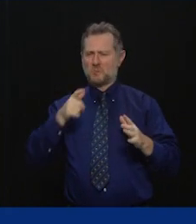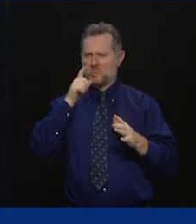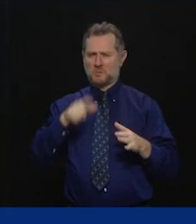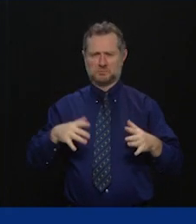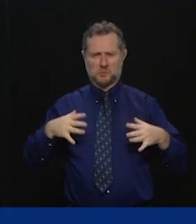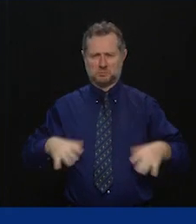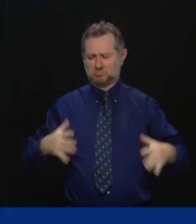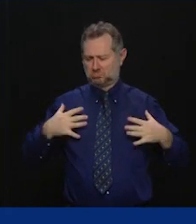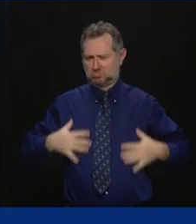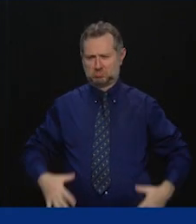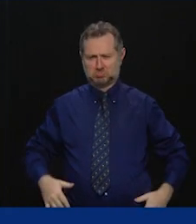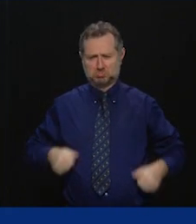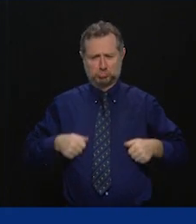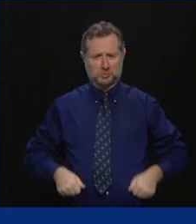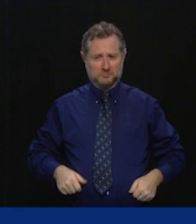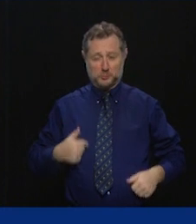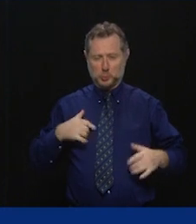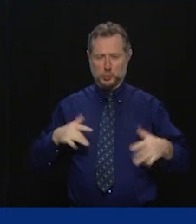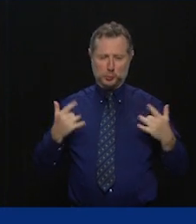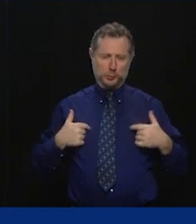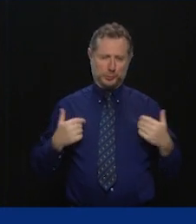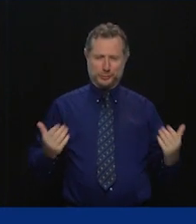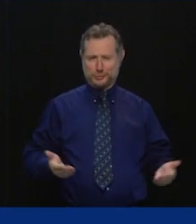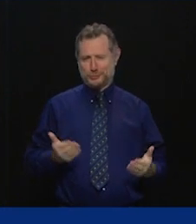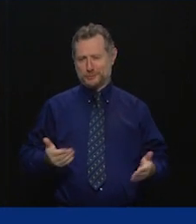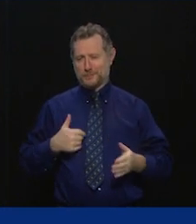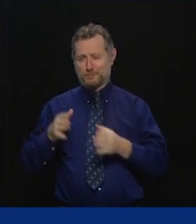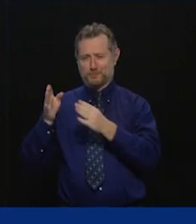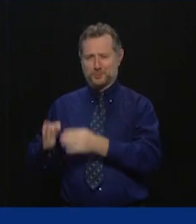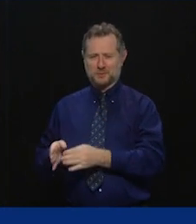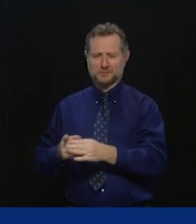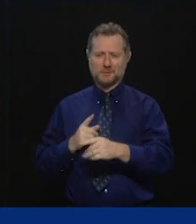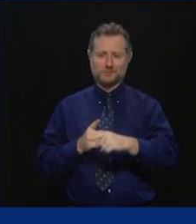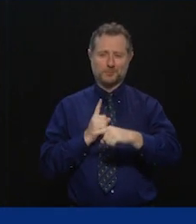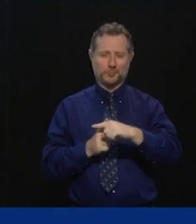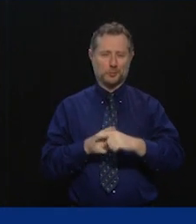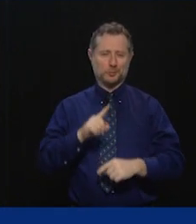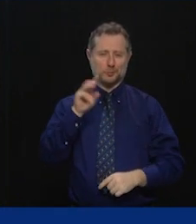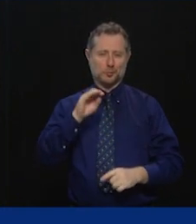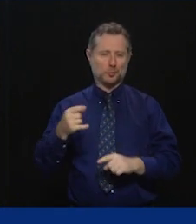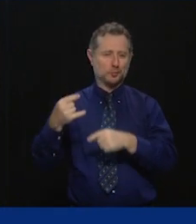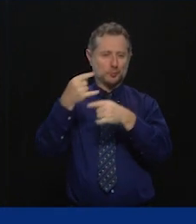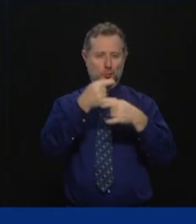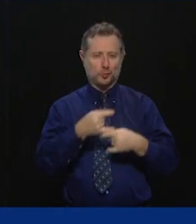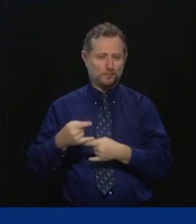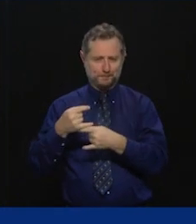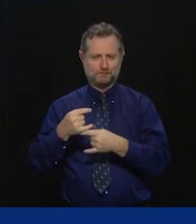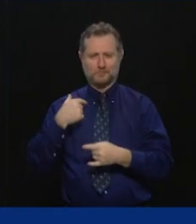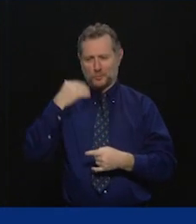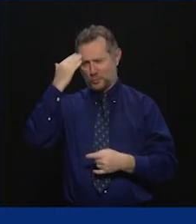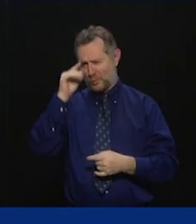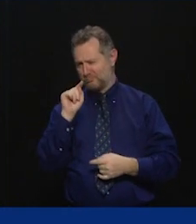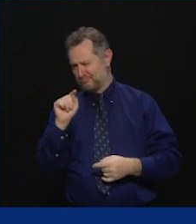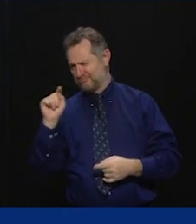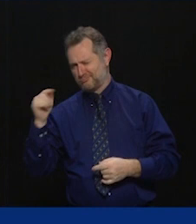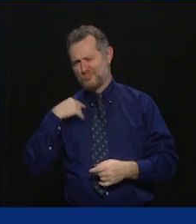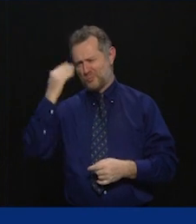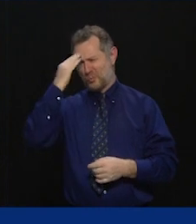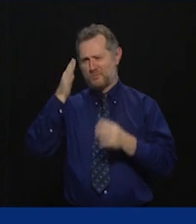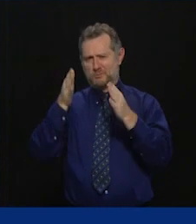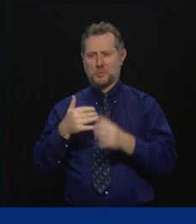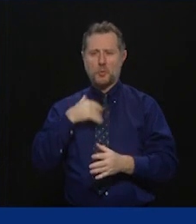be joined by individuals, and also on Zoom you'll hear from a couple of individuals that I know very well to talk about